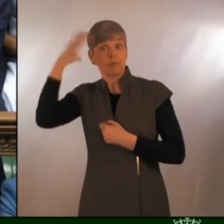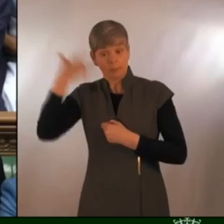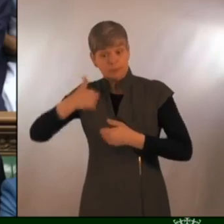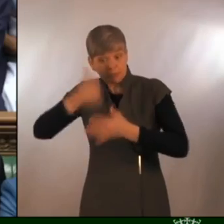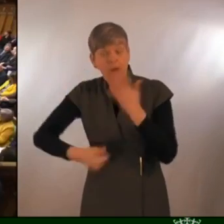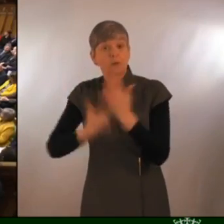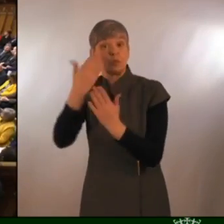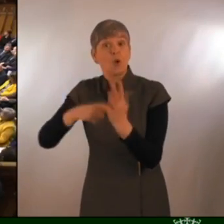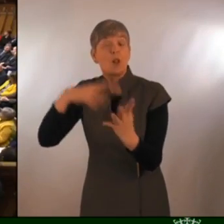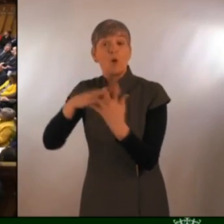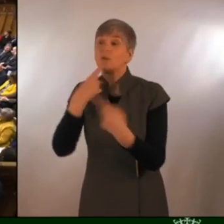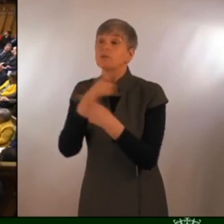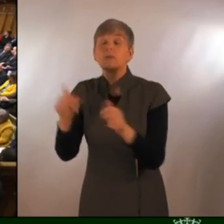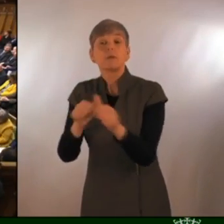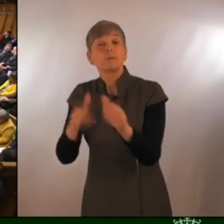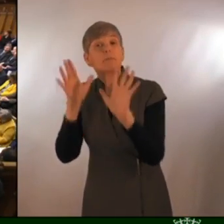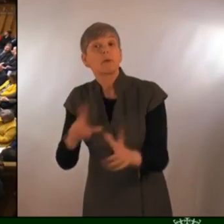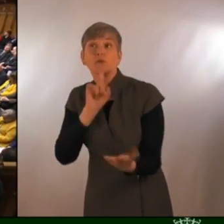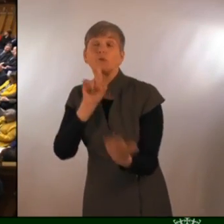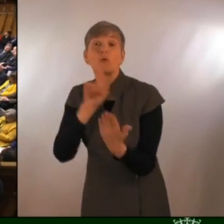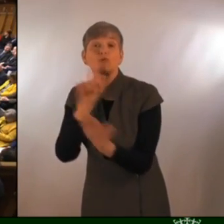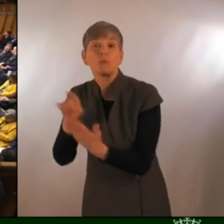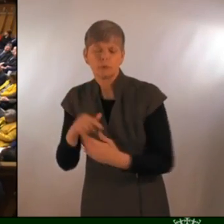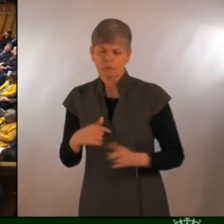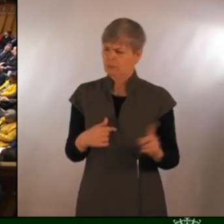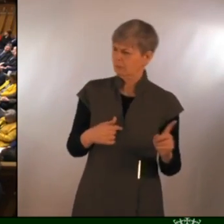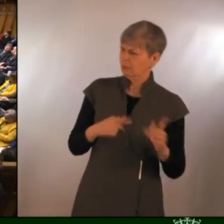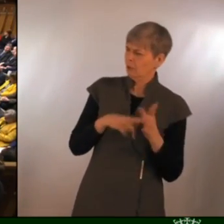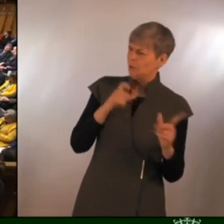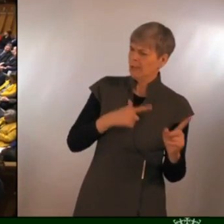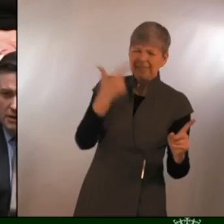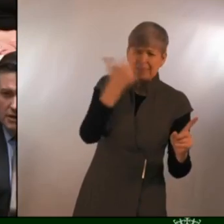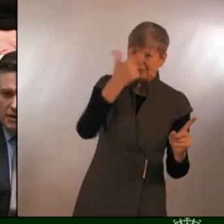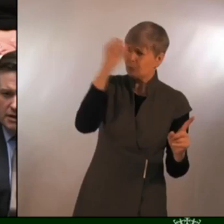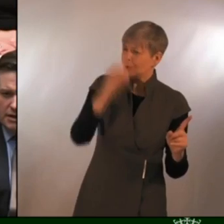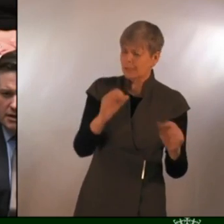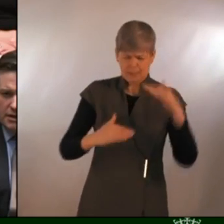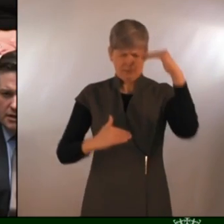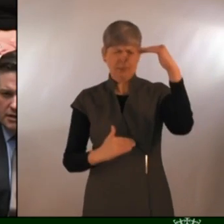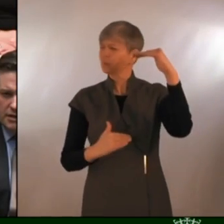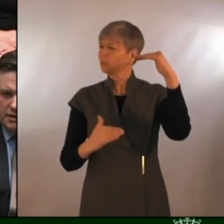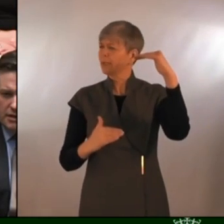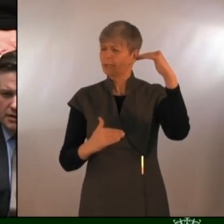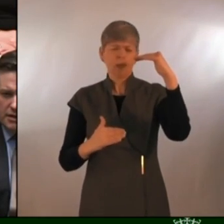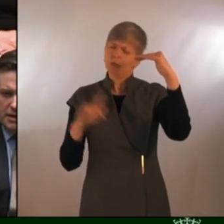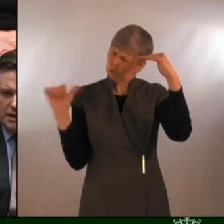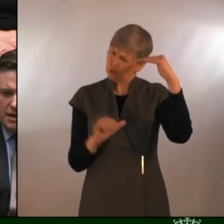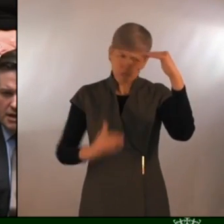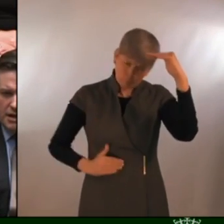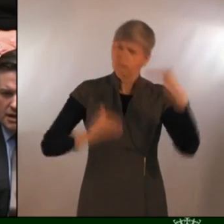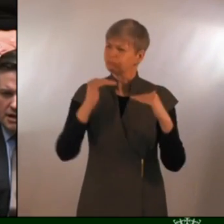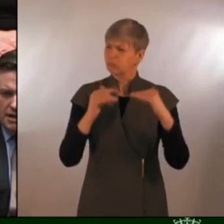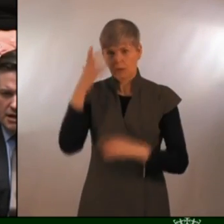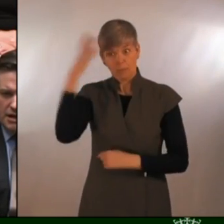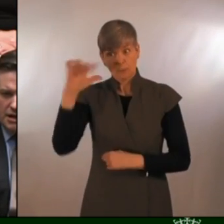Speaker. Corbyn. 17% gap. It is too big, too wide, and should be closed, and the government should do something about